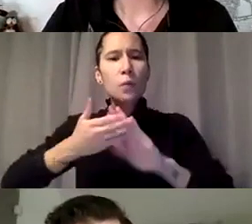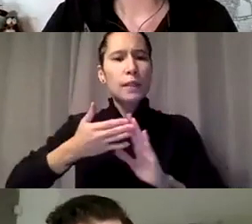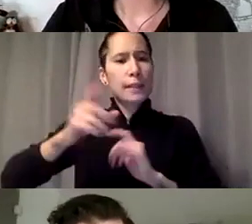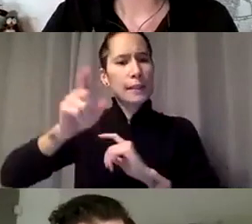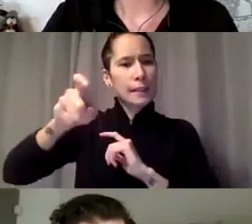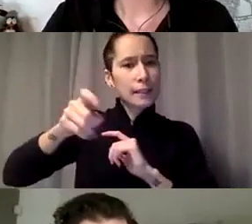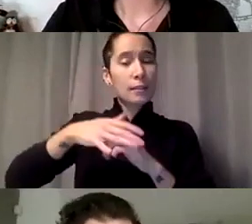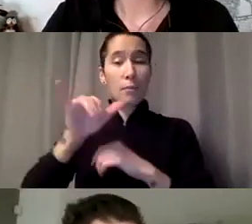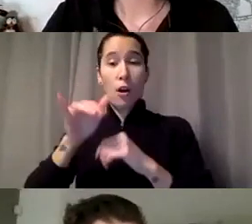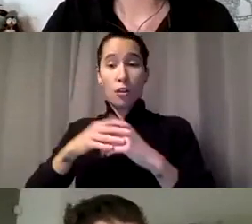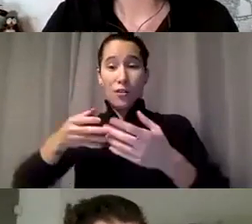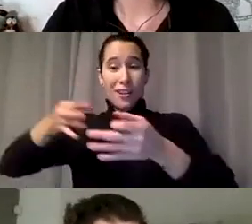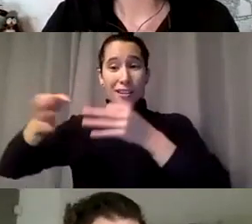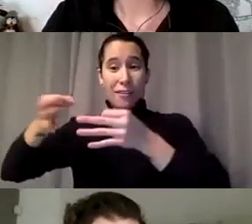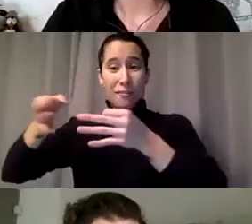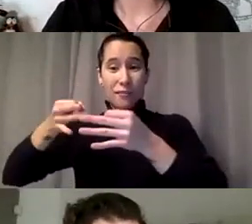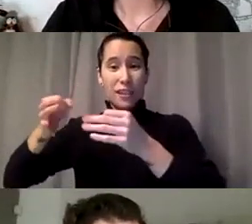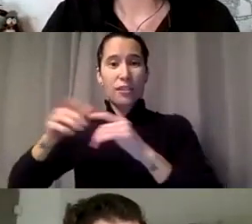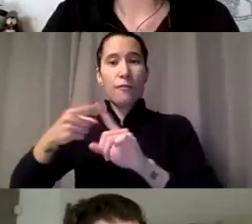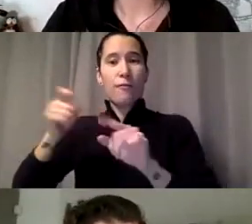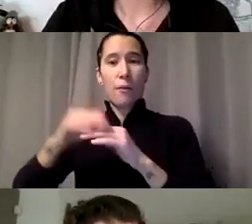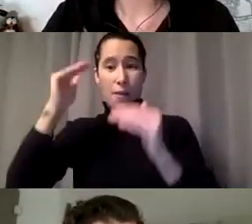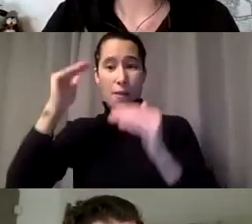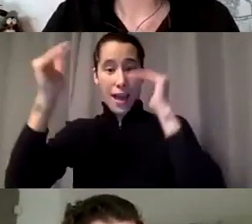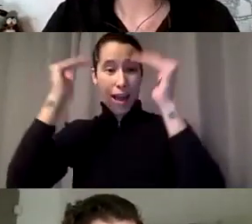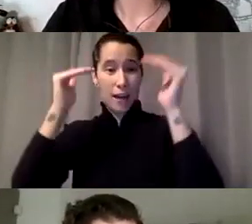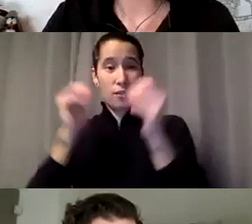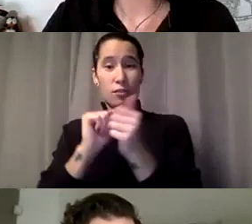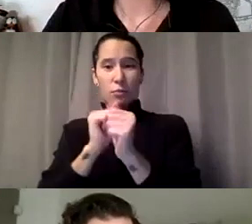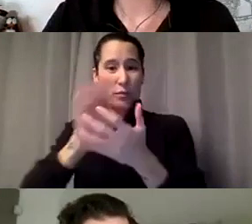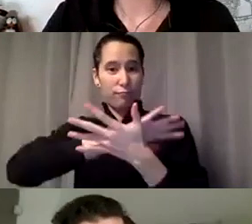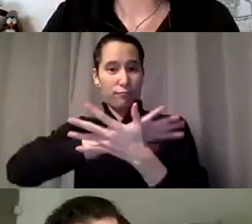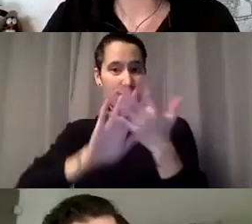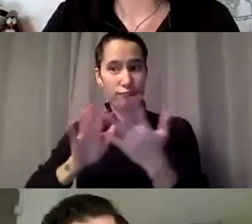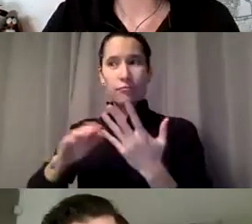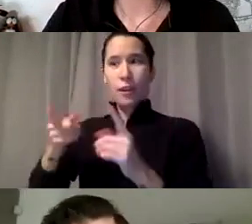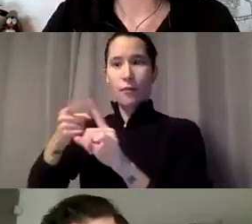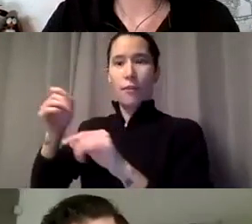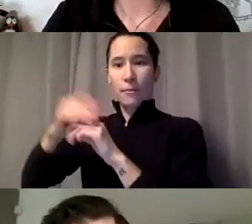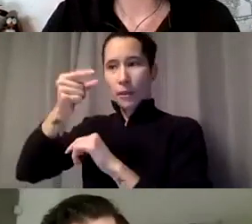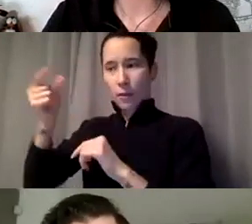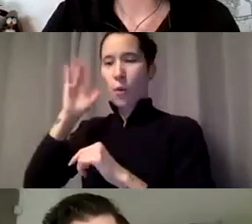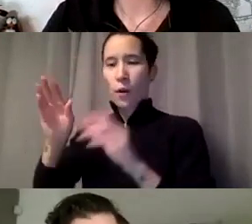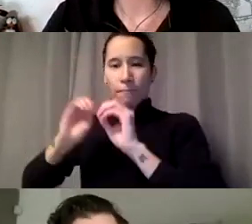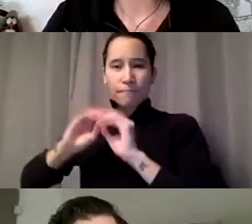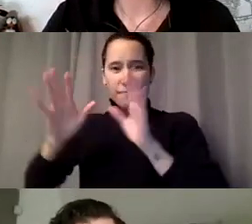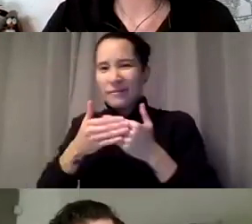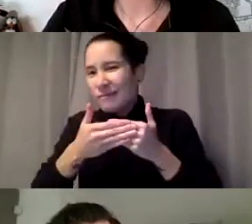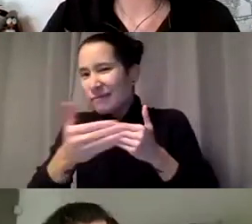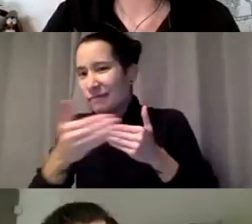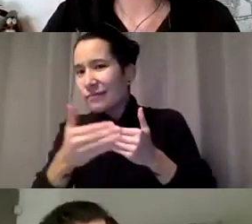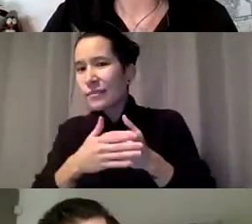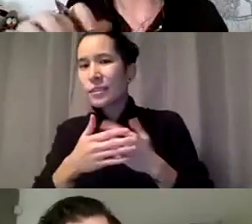of adult group sport. Those 5 issues will be clarified in the short term,